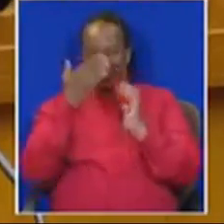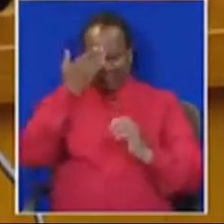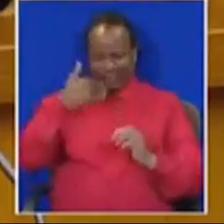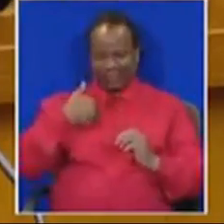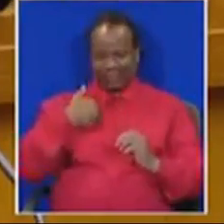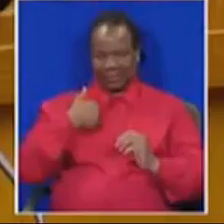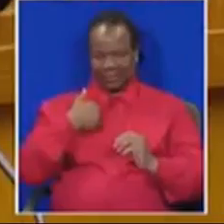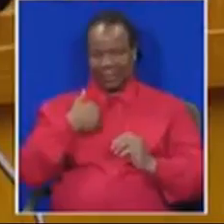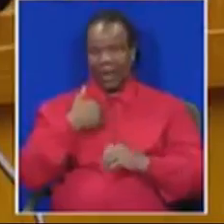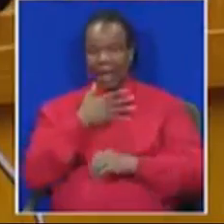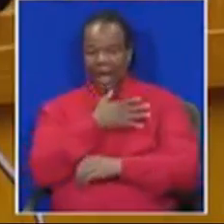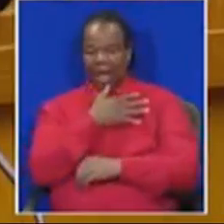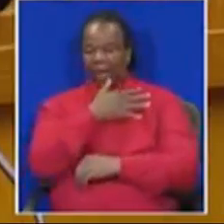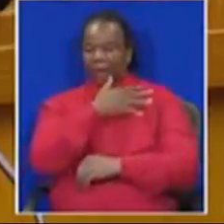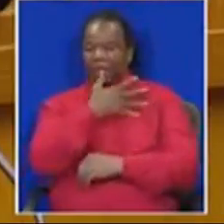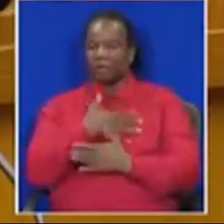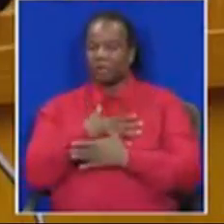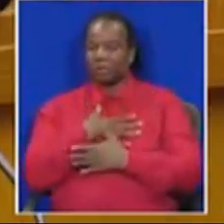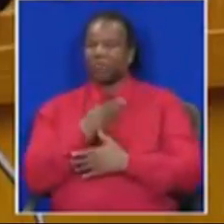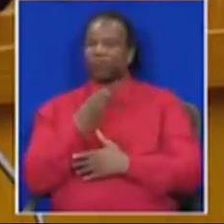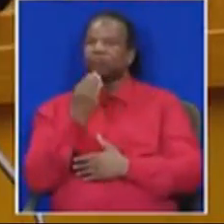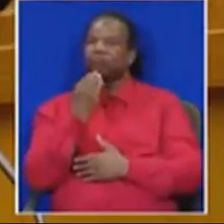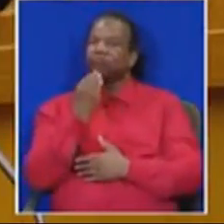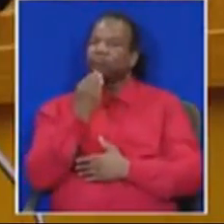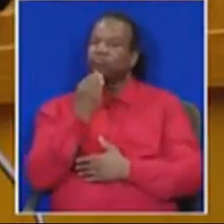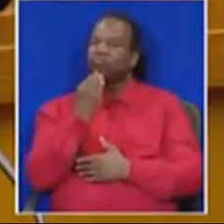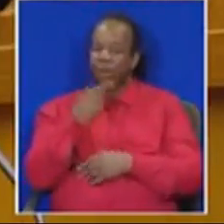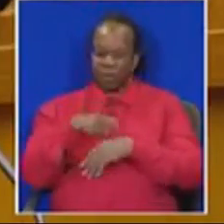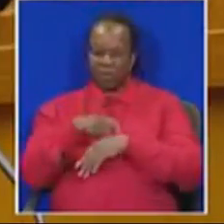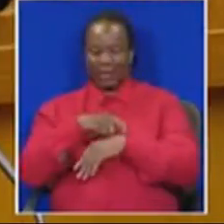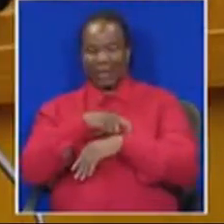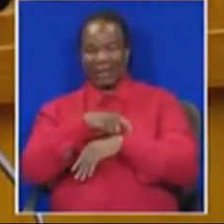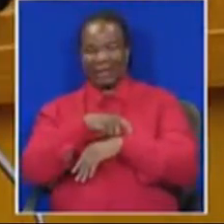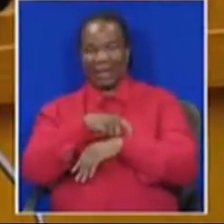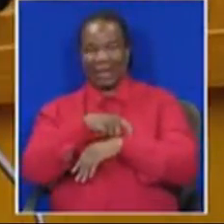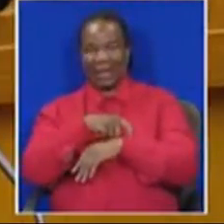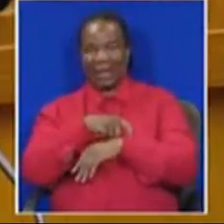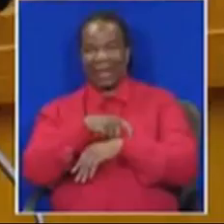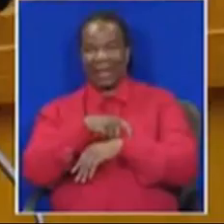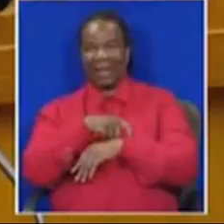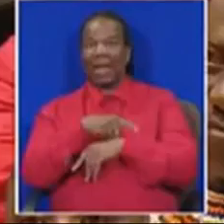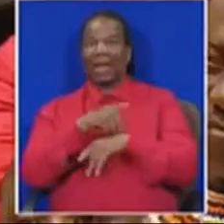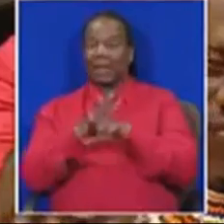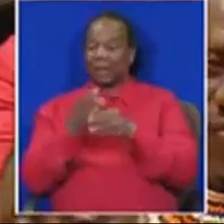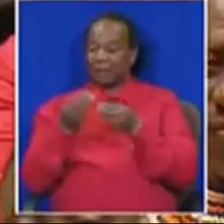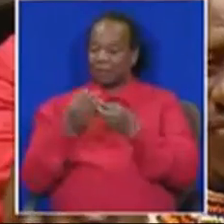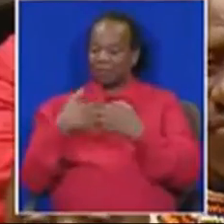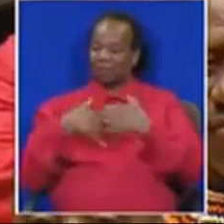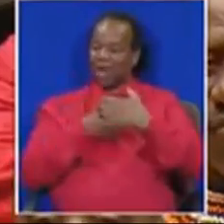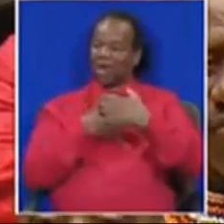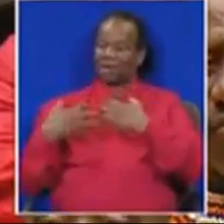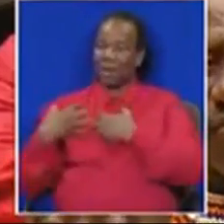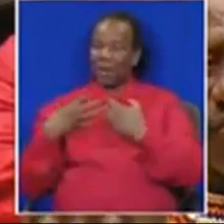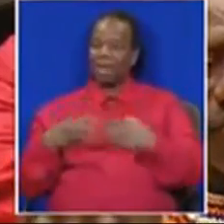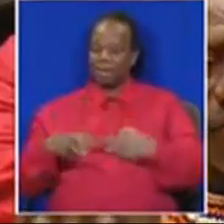pressure, diabetes, cancers, and cardiovascular diseases. In